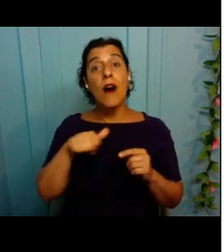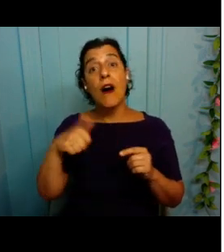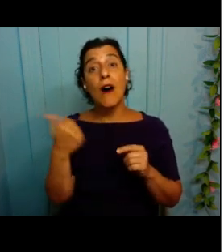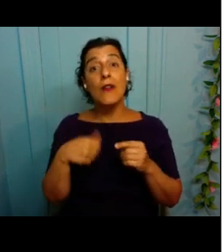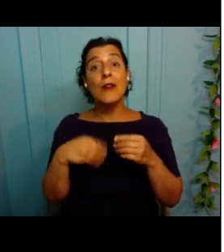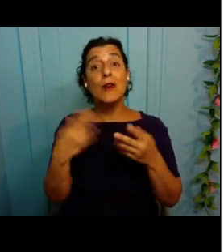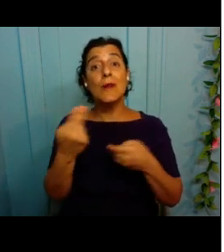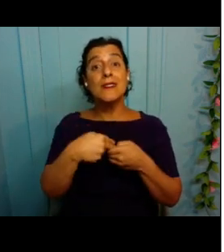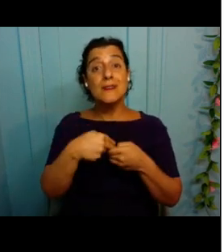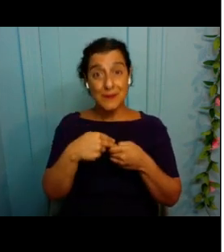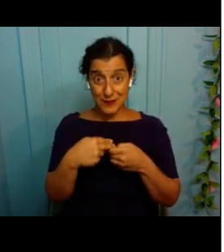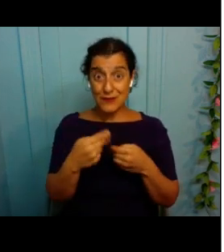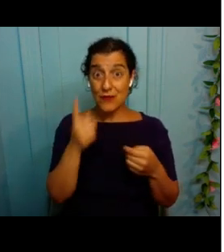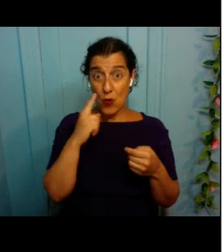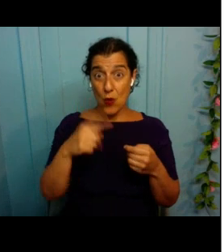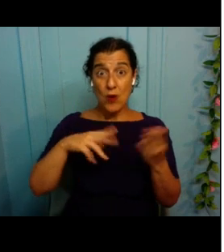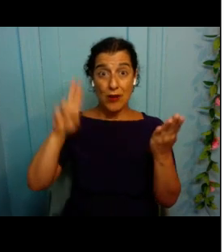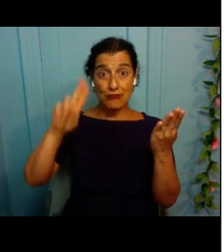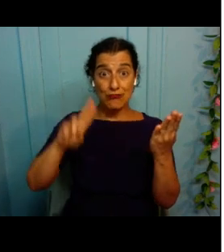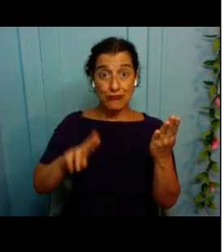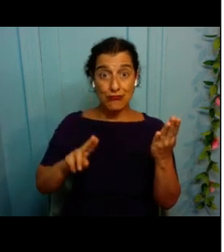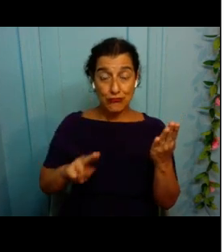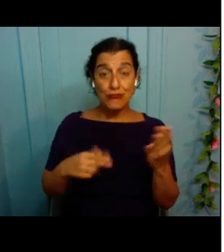started. Thanks.